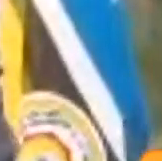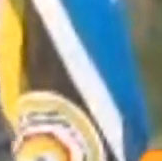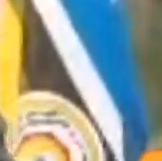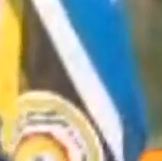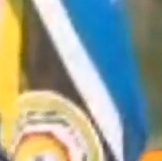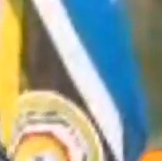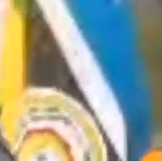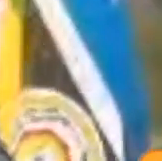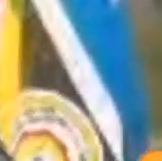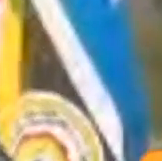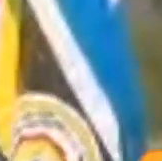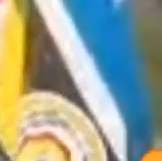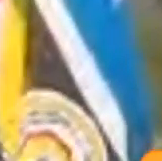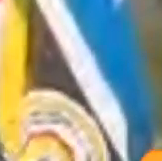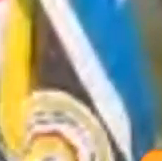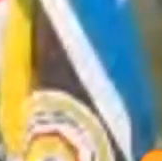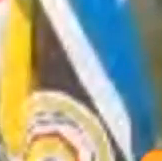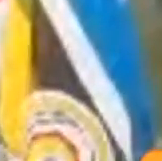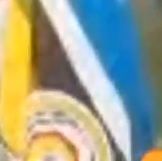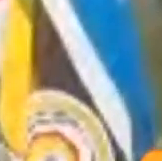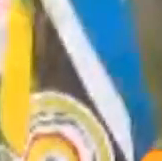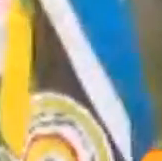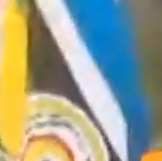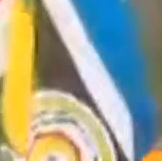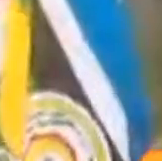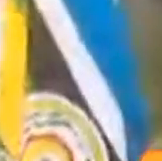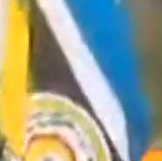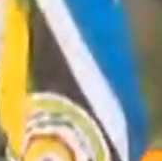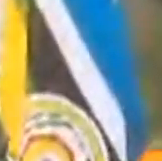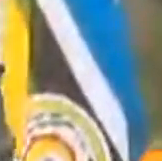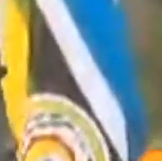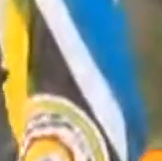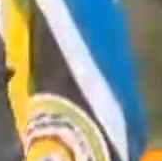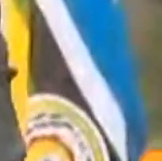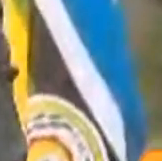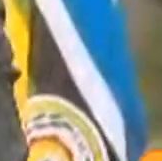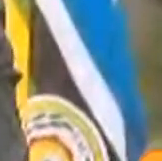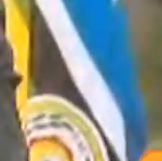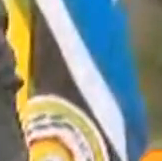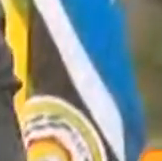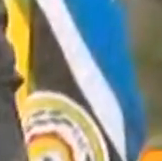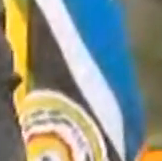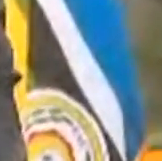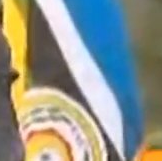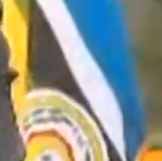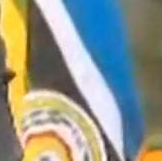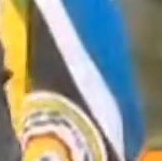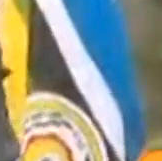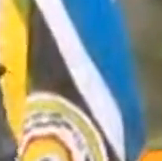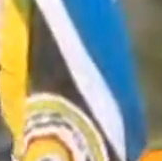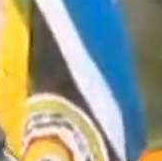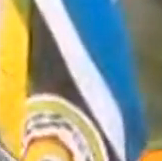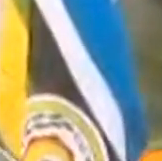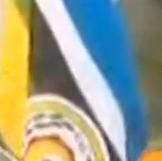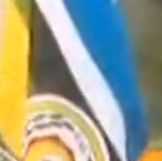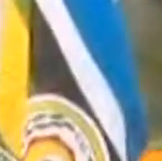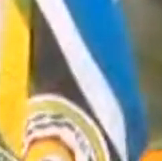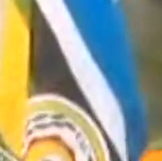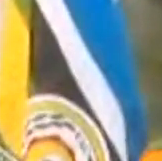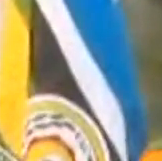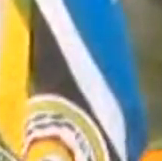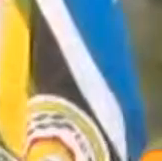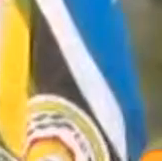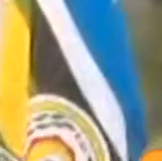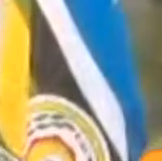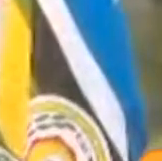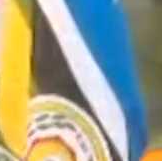the Constitution. The decision vindicated the Commission's effort to go all the way and deliver an election